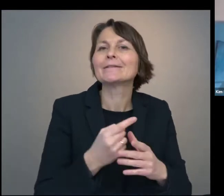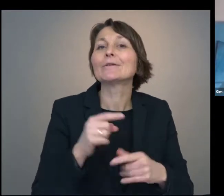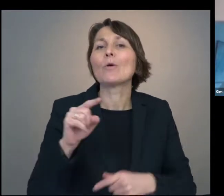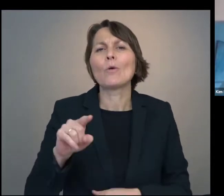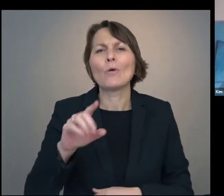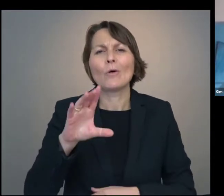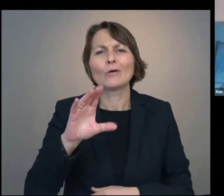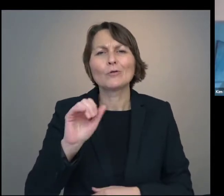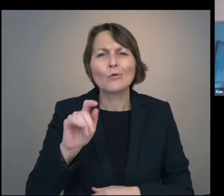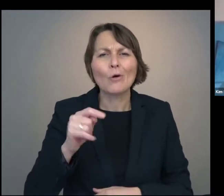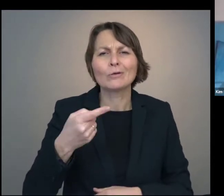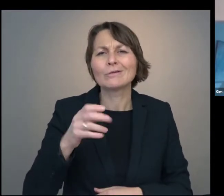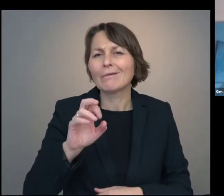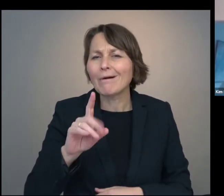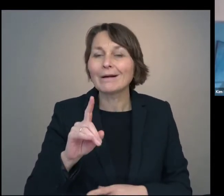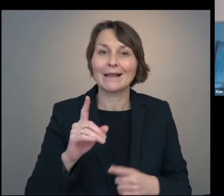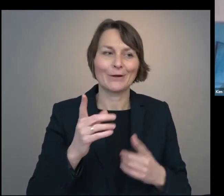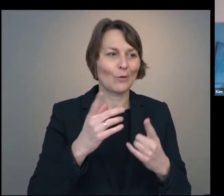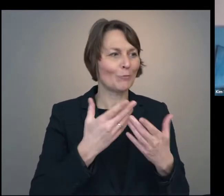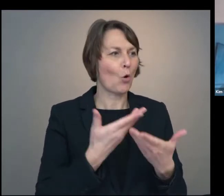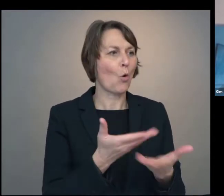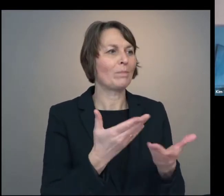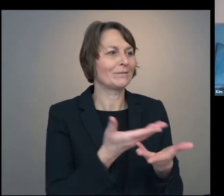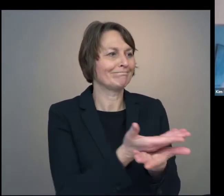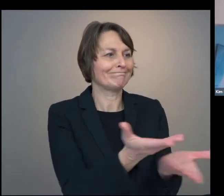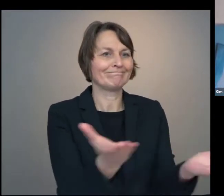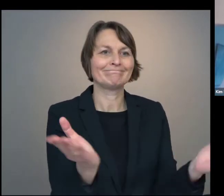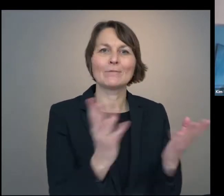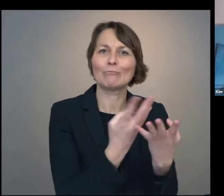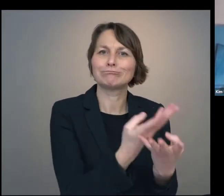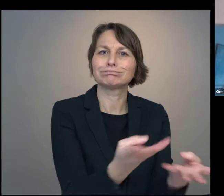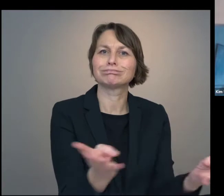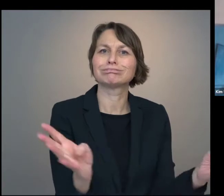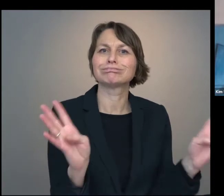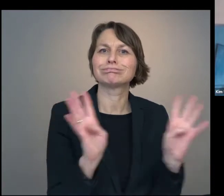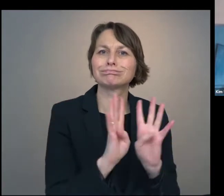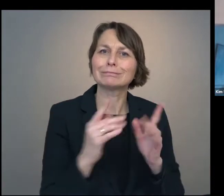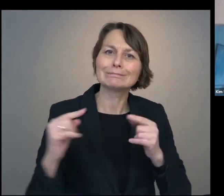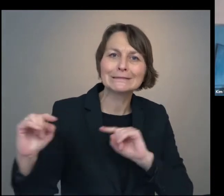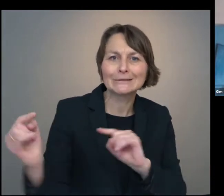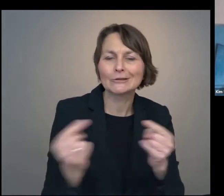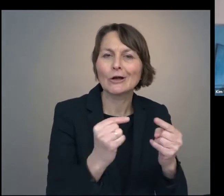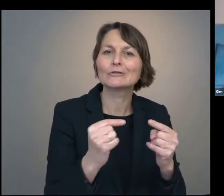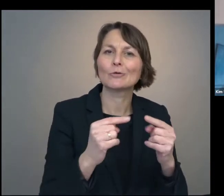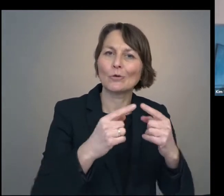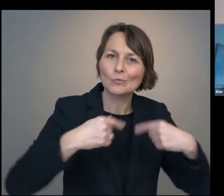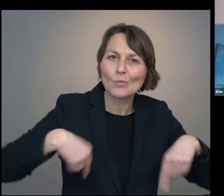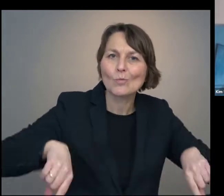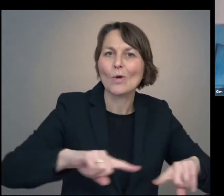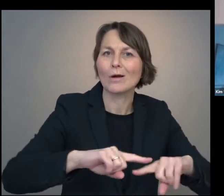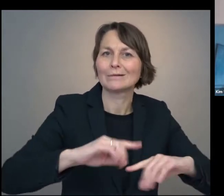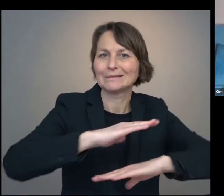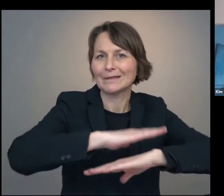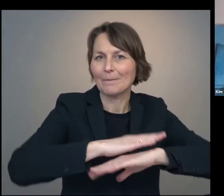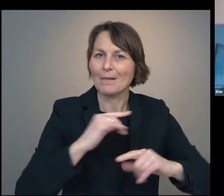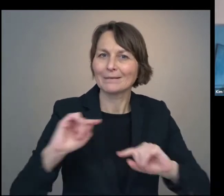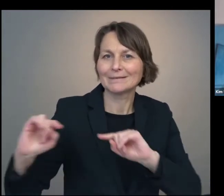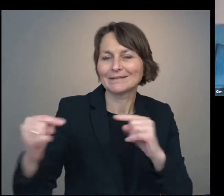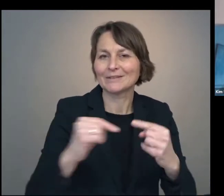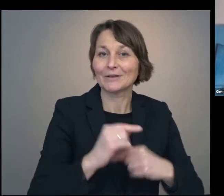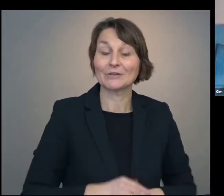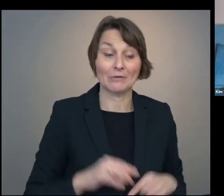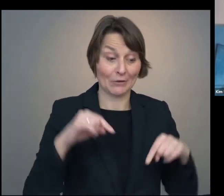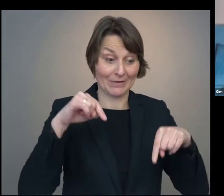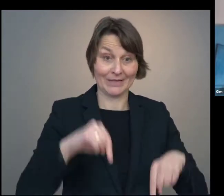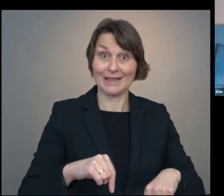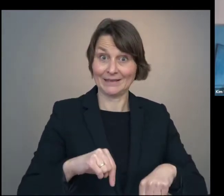also during Code Garden open circle discussions and even recently roundtable discussions. So what we would like to achieve